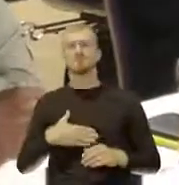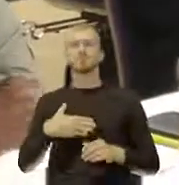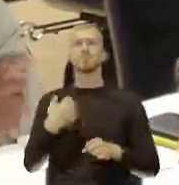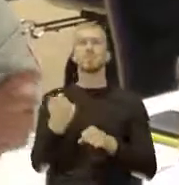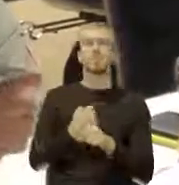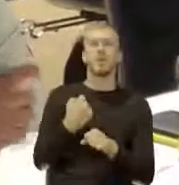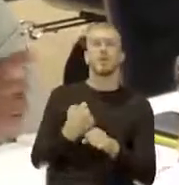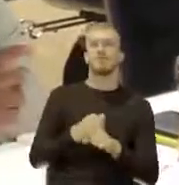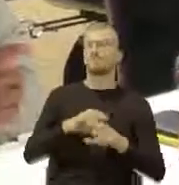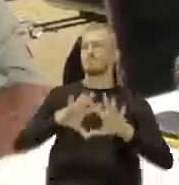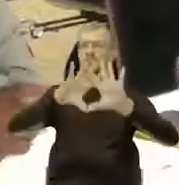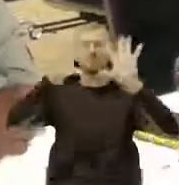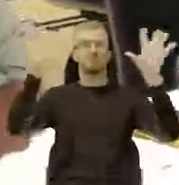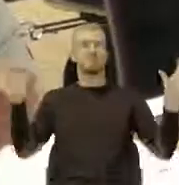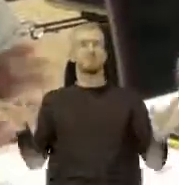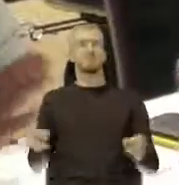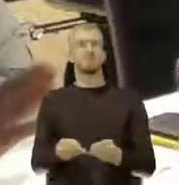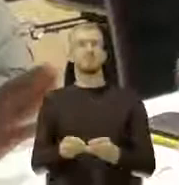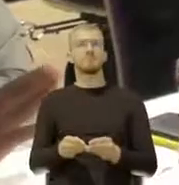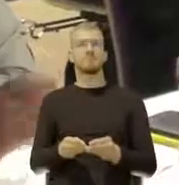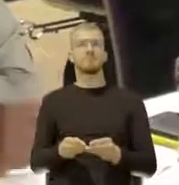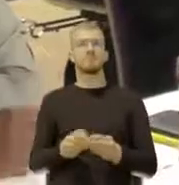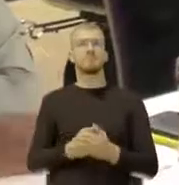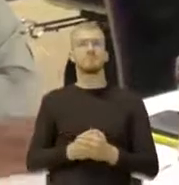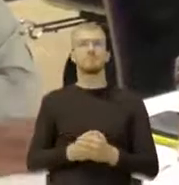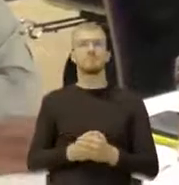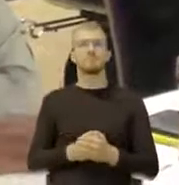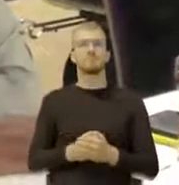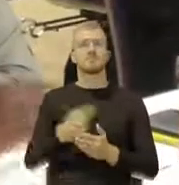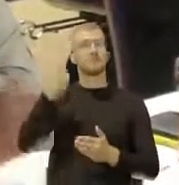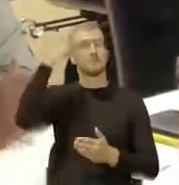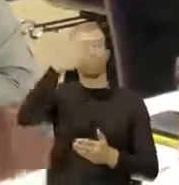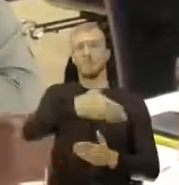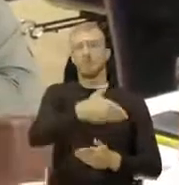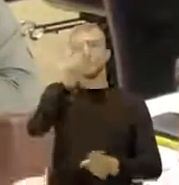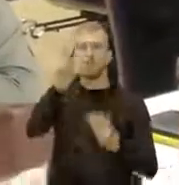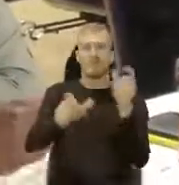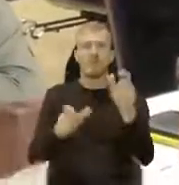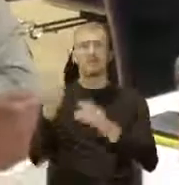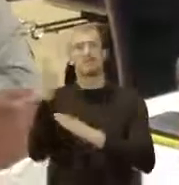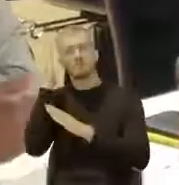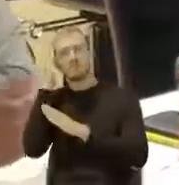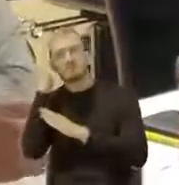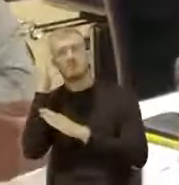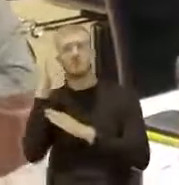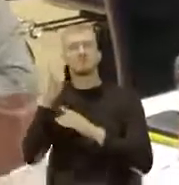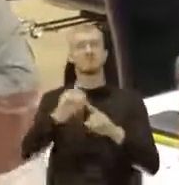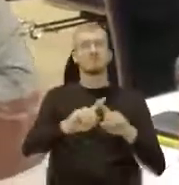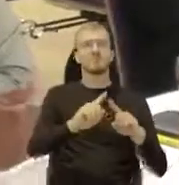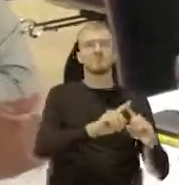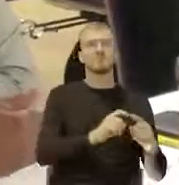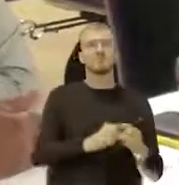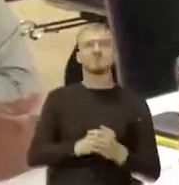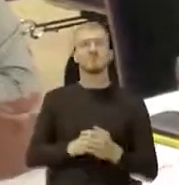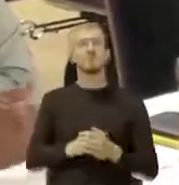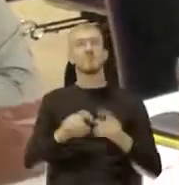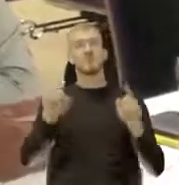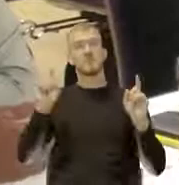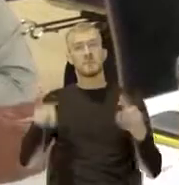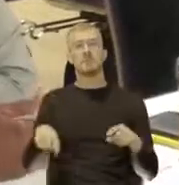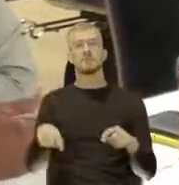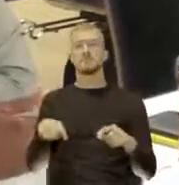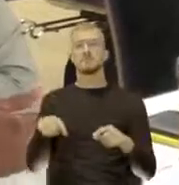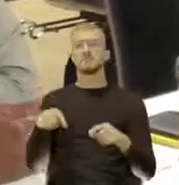least 2 trees to green the area. We're doing so with the effect that when these trees are